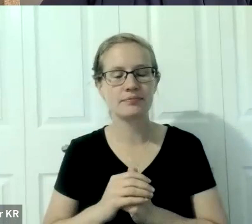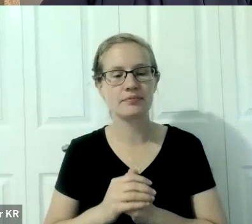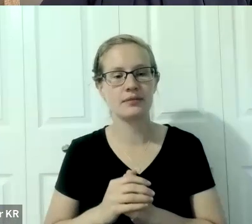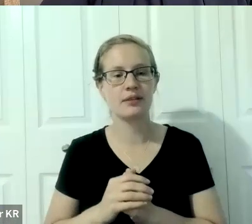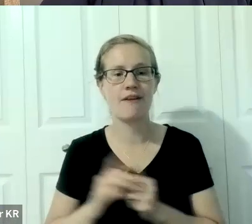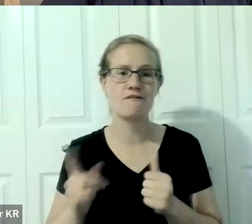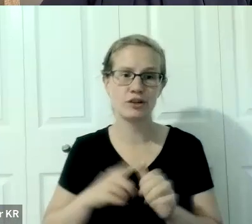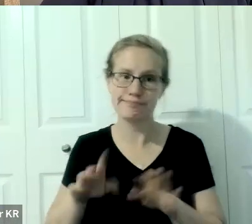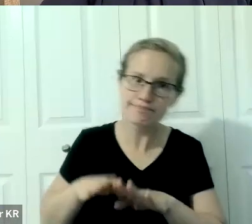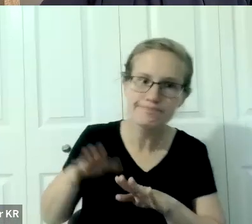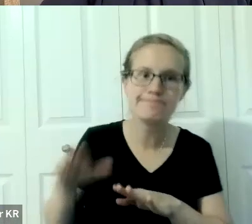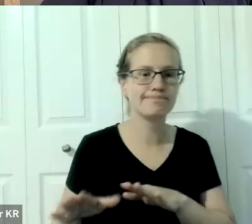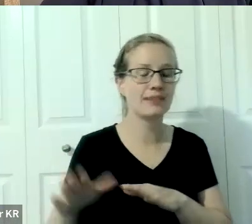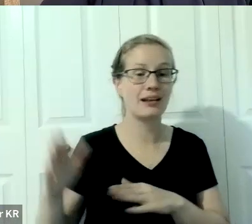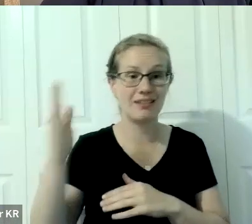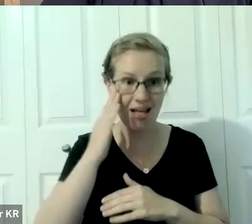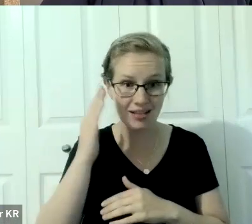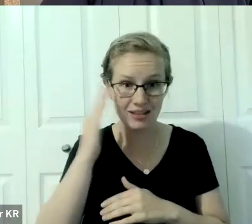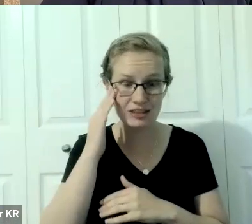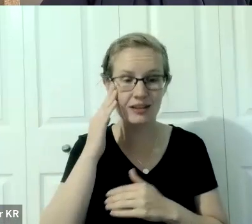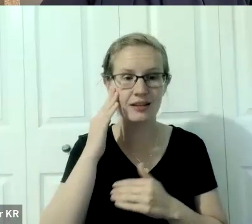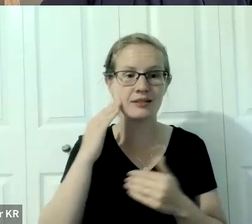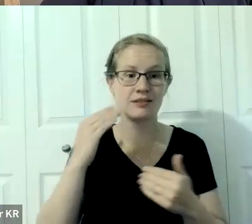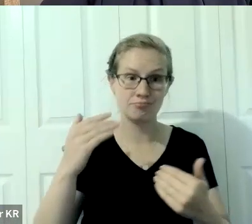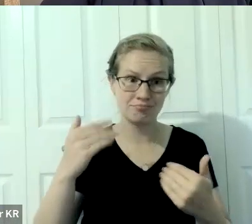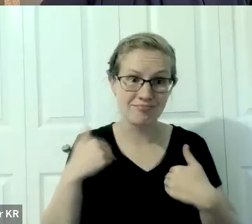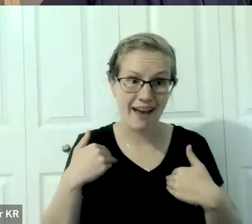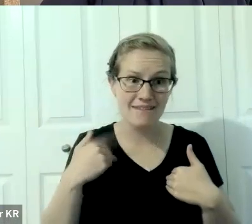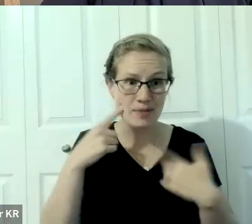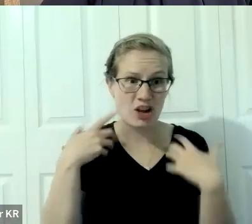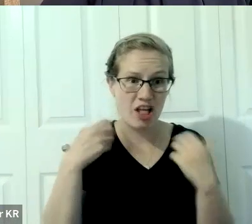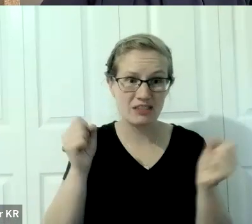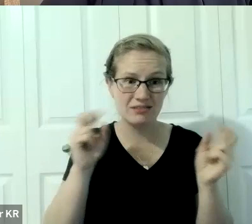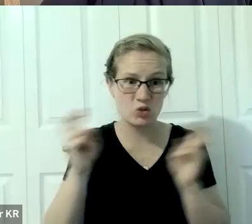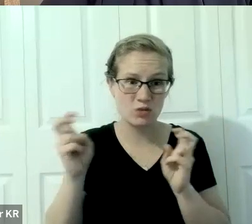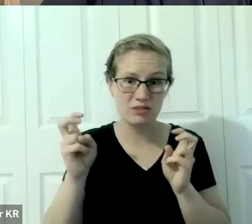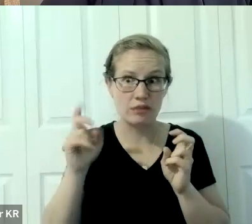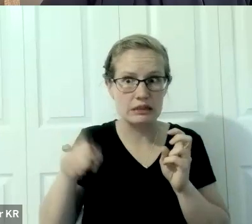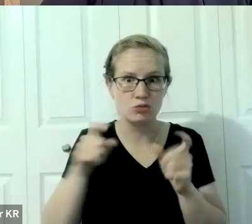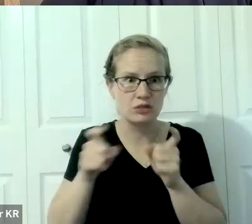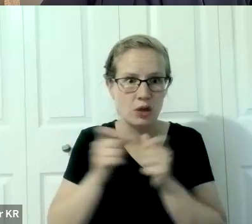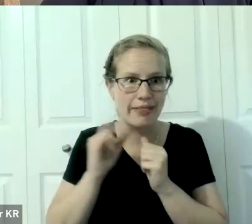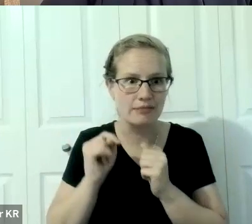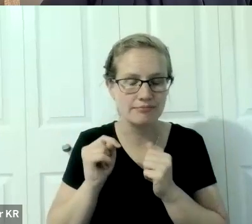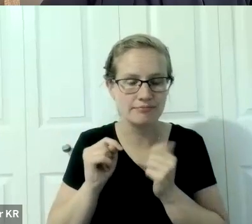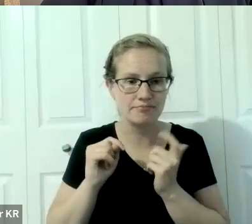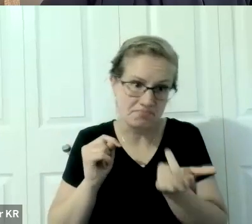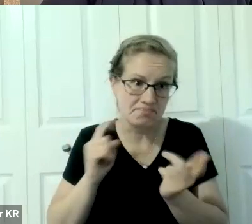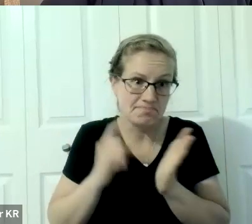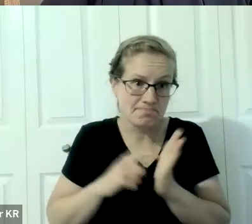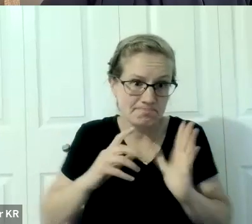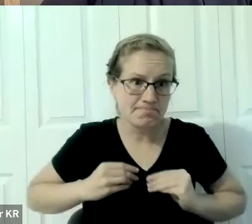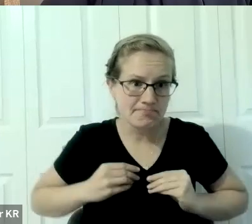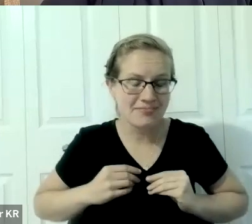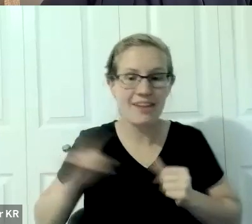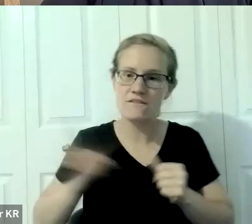first step of acknowledging that you have a mental health condition that maybe you need to deal with, it seems like that first